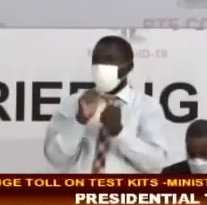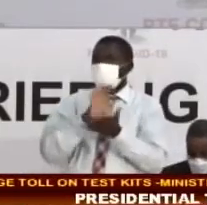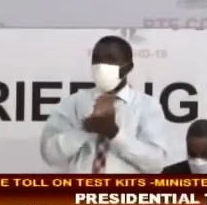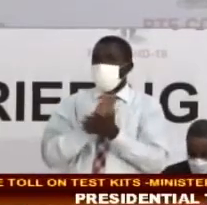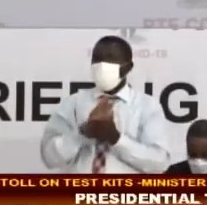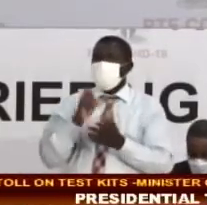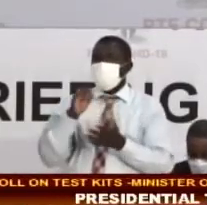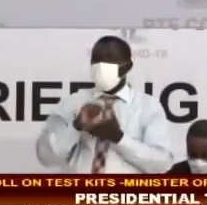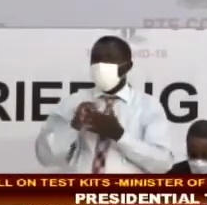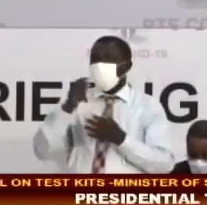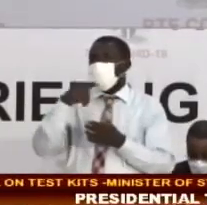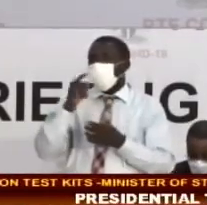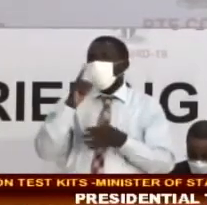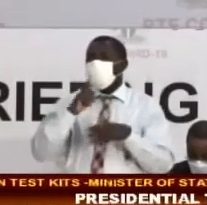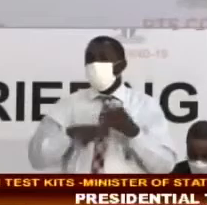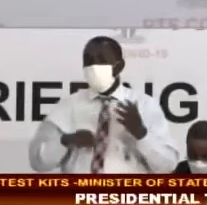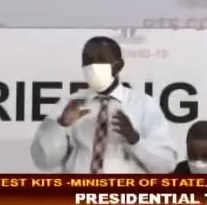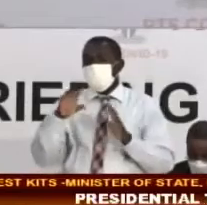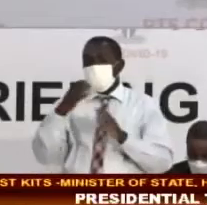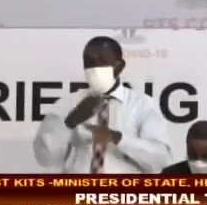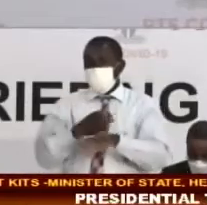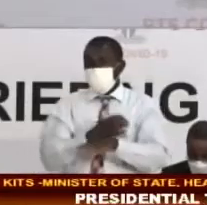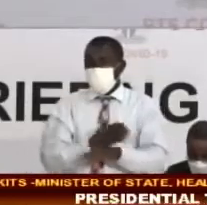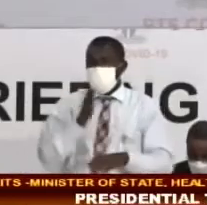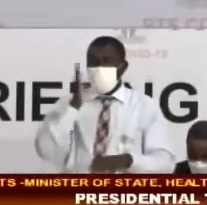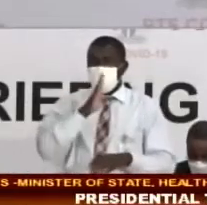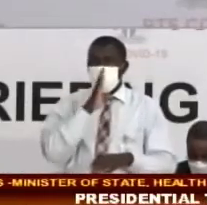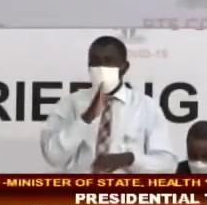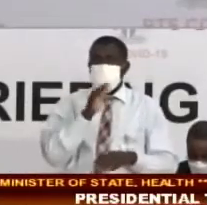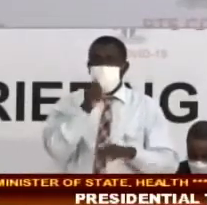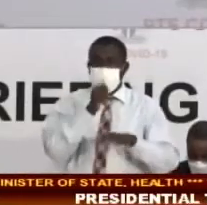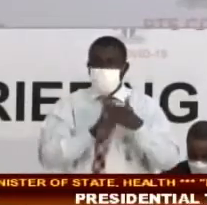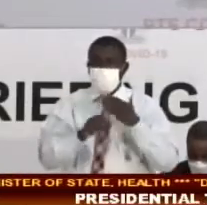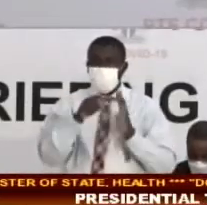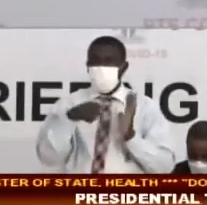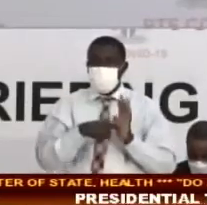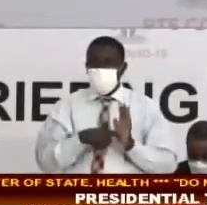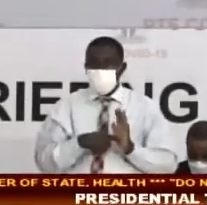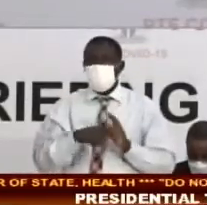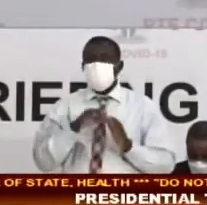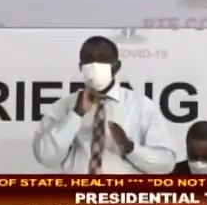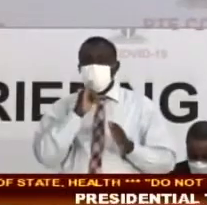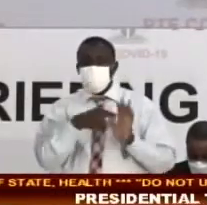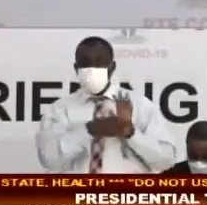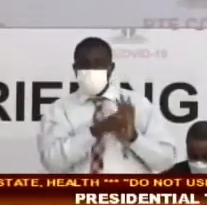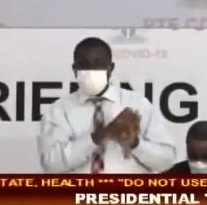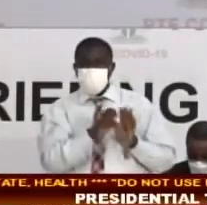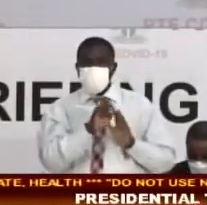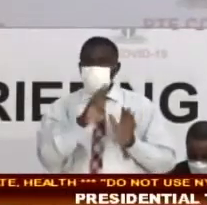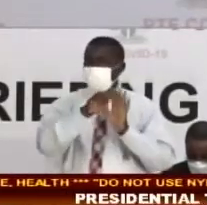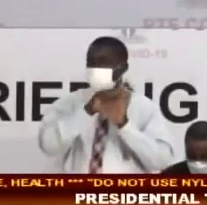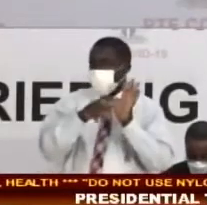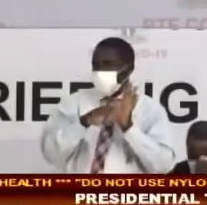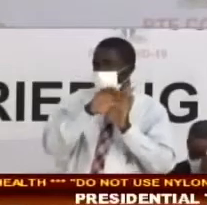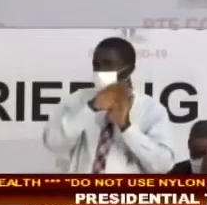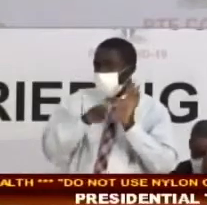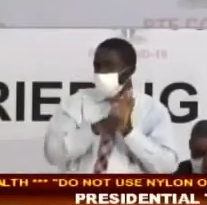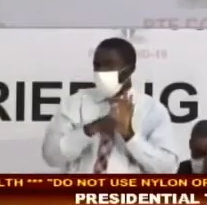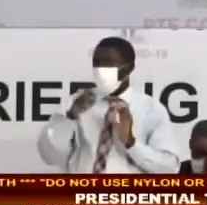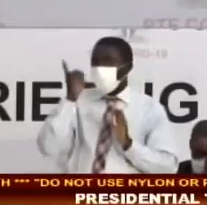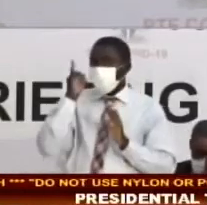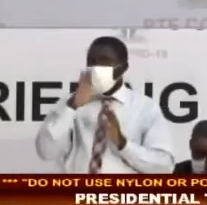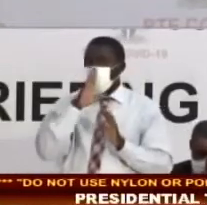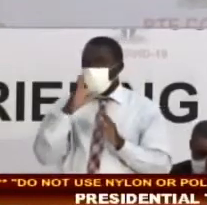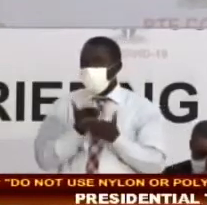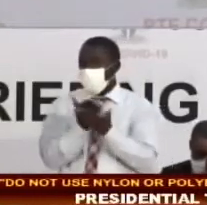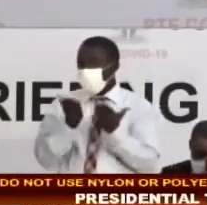this is what our course content for the period under the syllable review or our curriculum or the course content that is available for now is